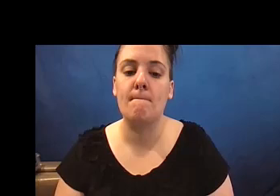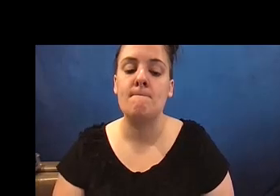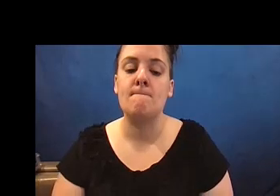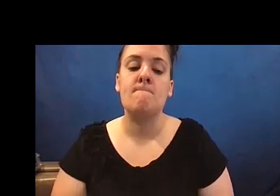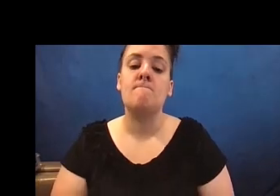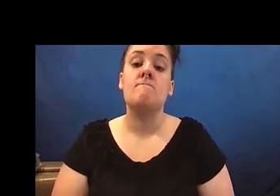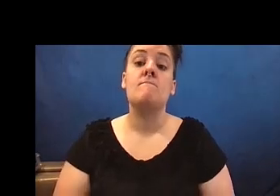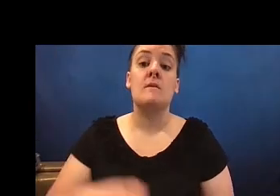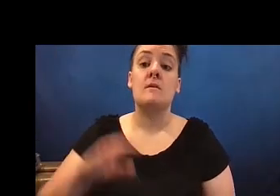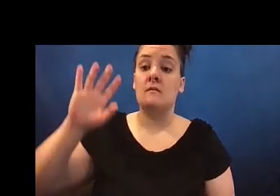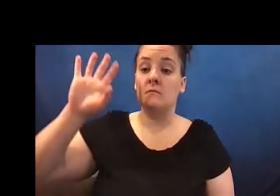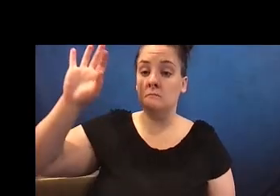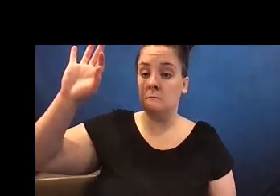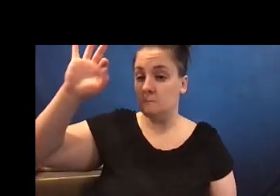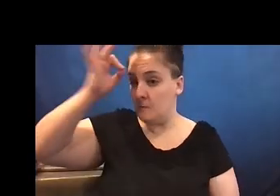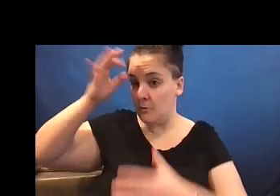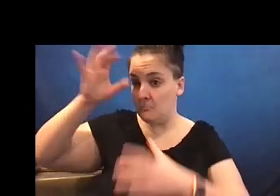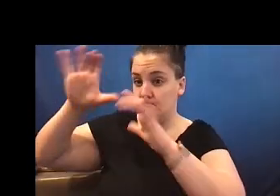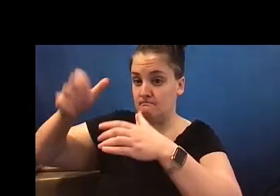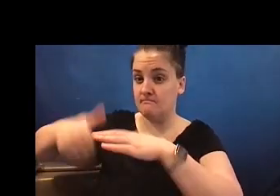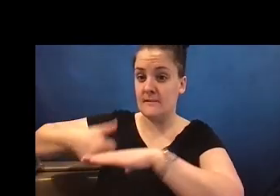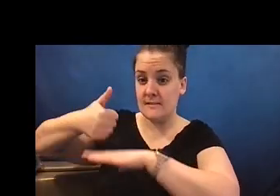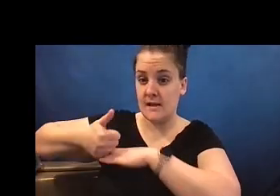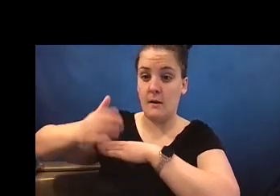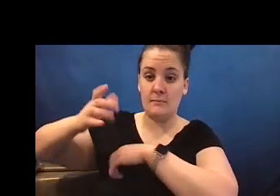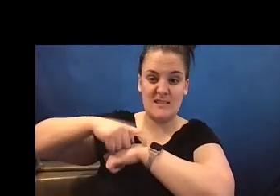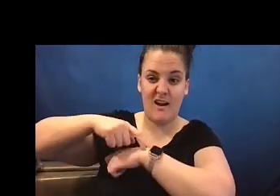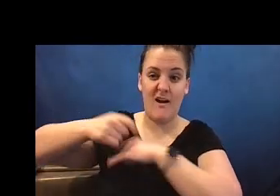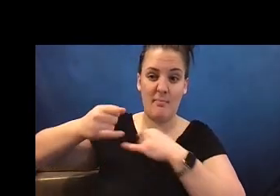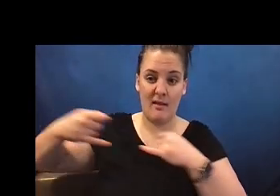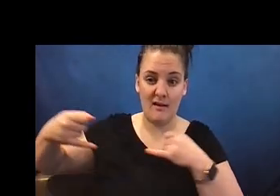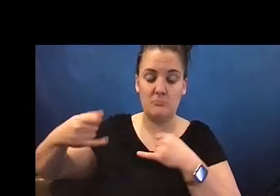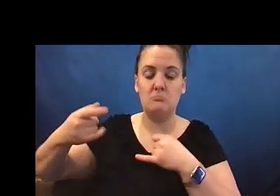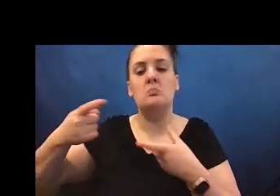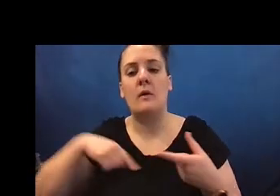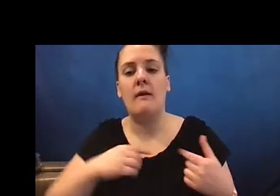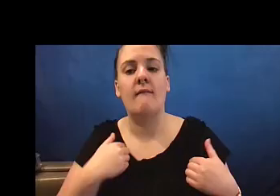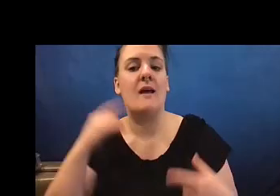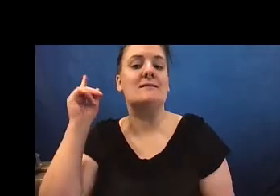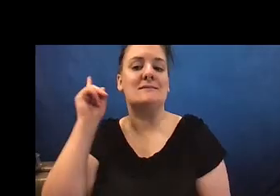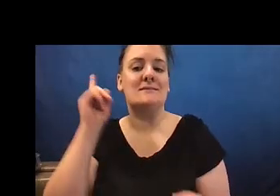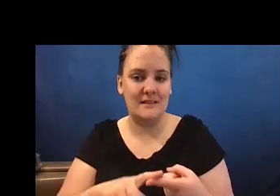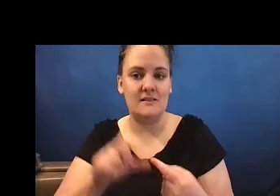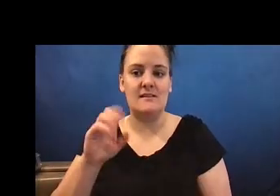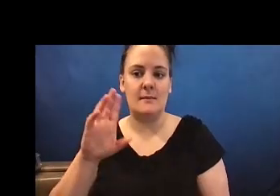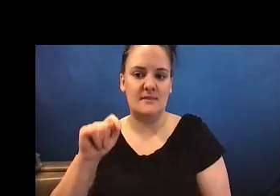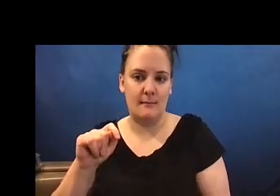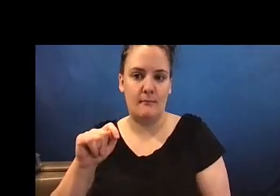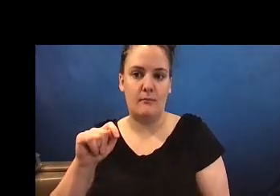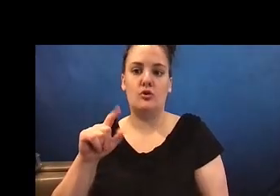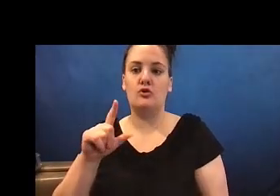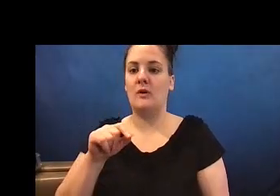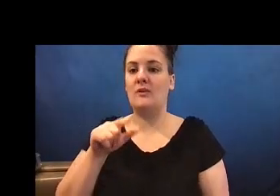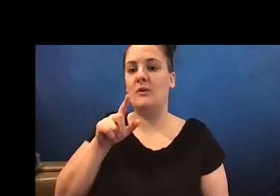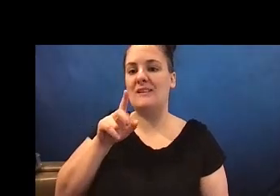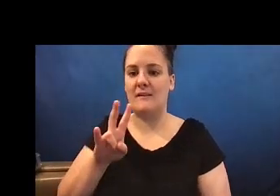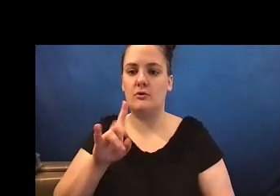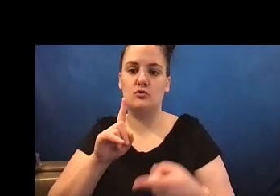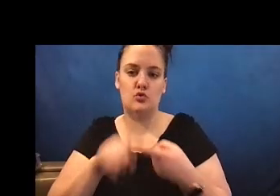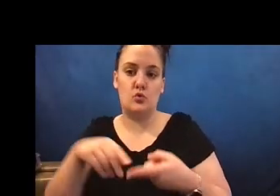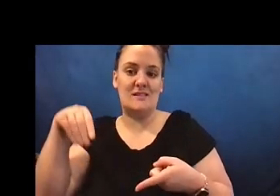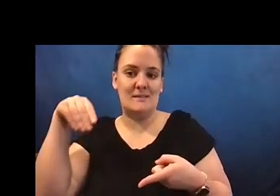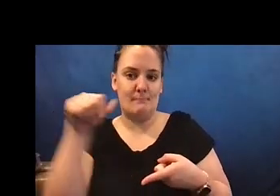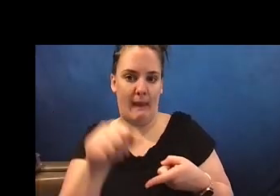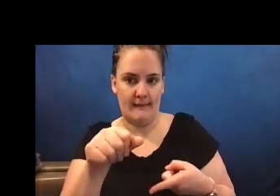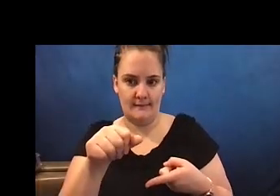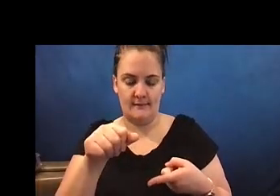the timing, we actually have until September 2027 to spend year one funding. So